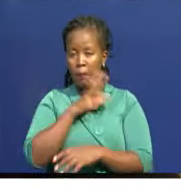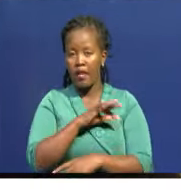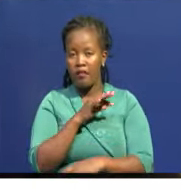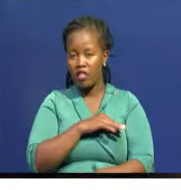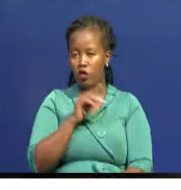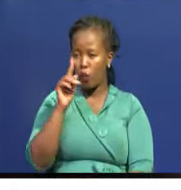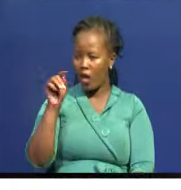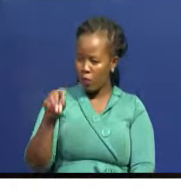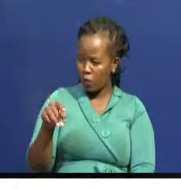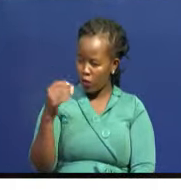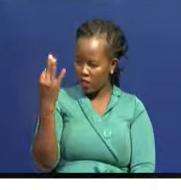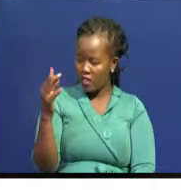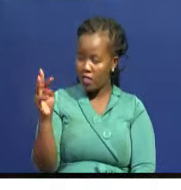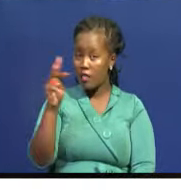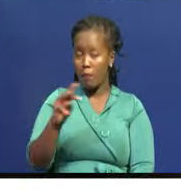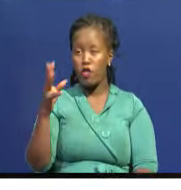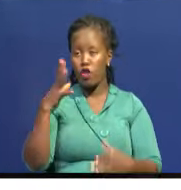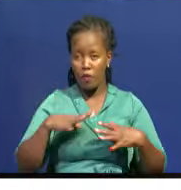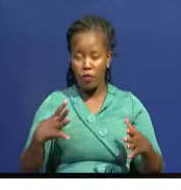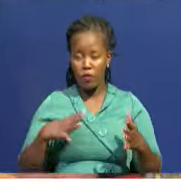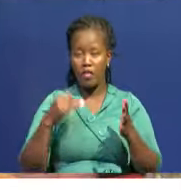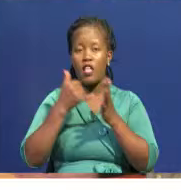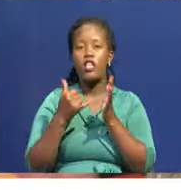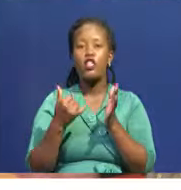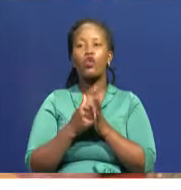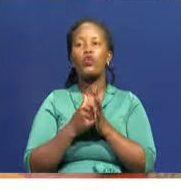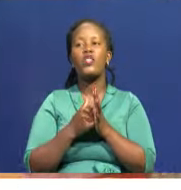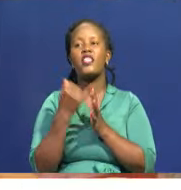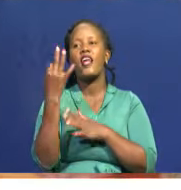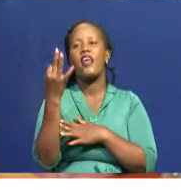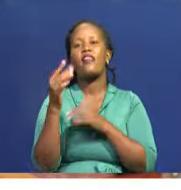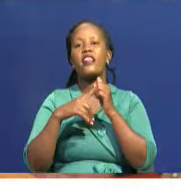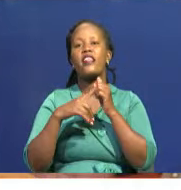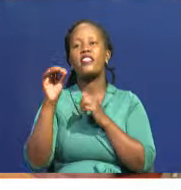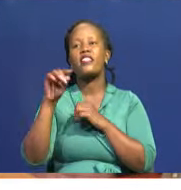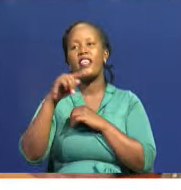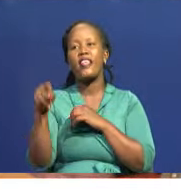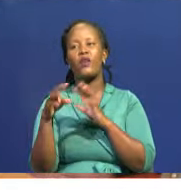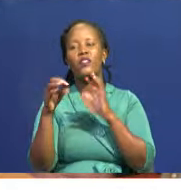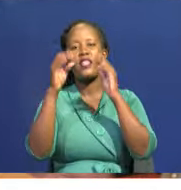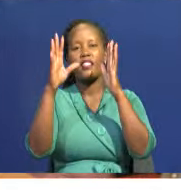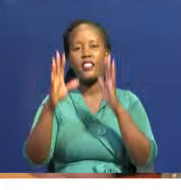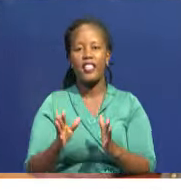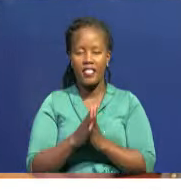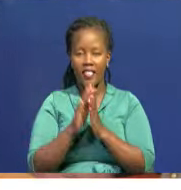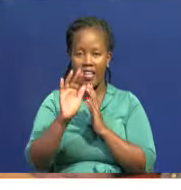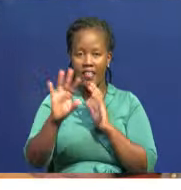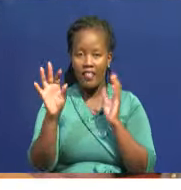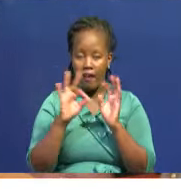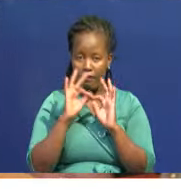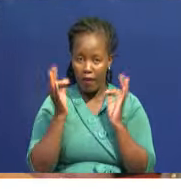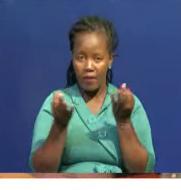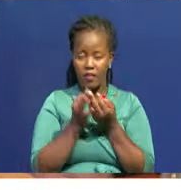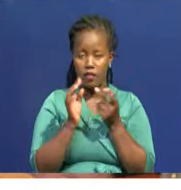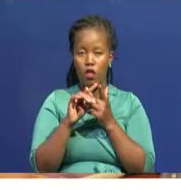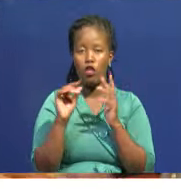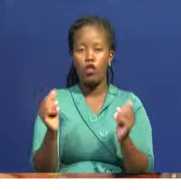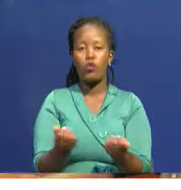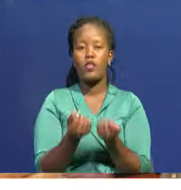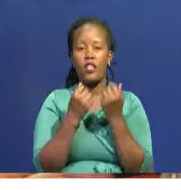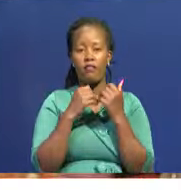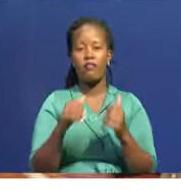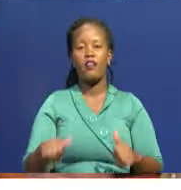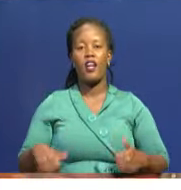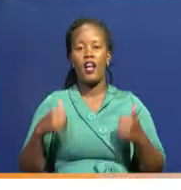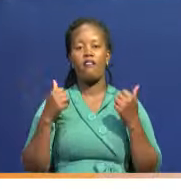milioni 1.3 wakiwemo walimu 1,360 na jamaa zao, umeokoa maisha na kuimarisha afya